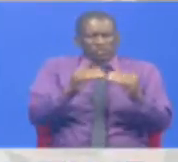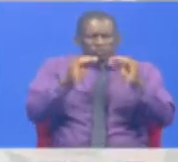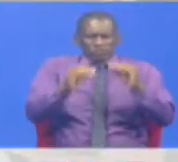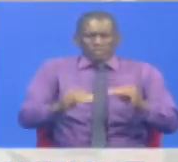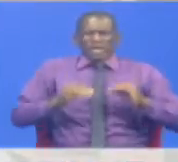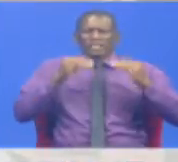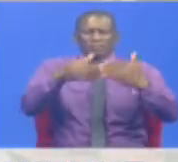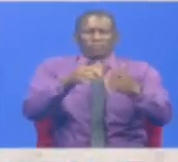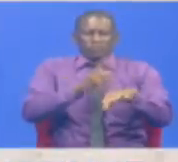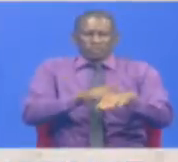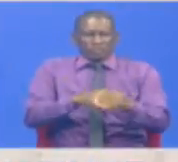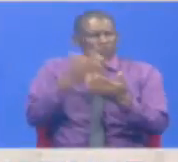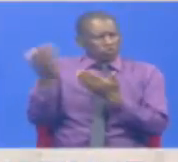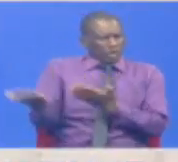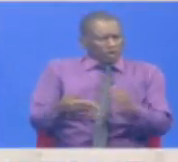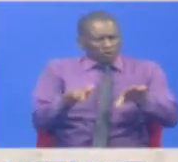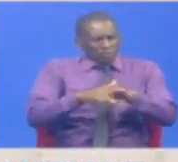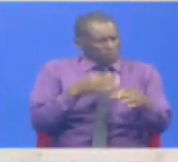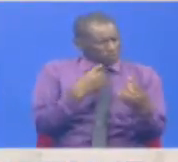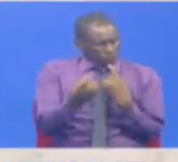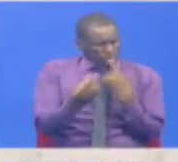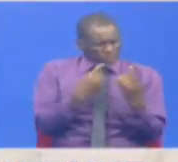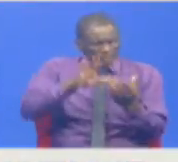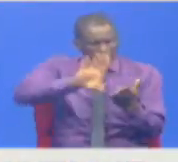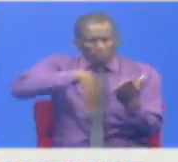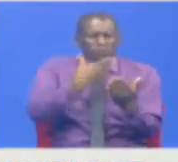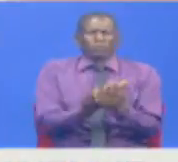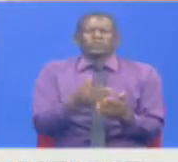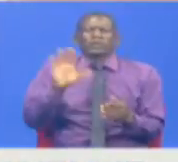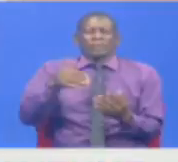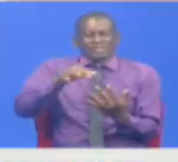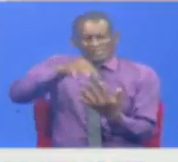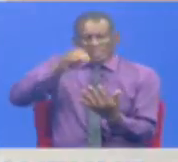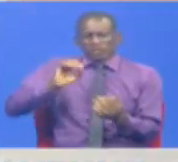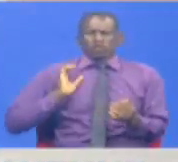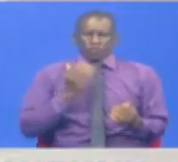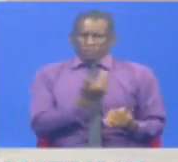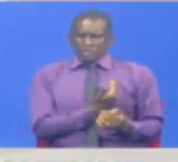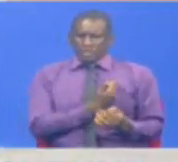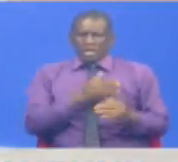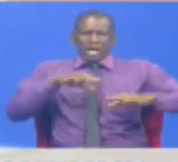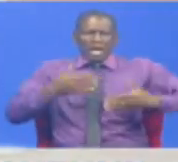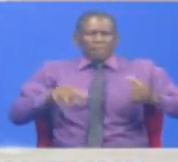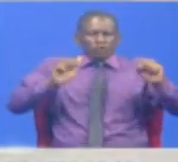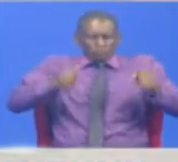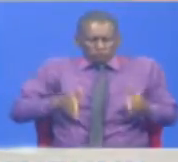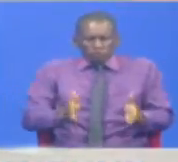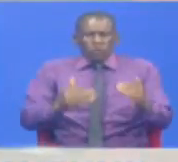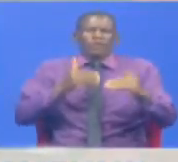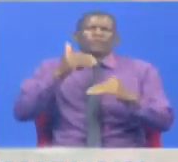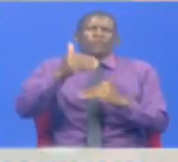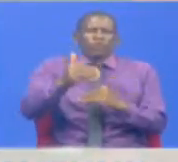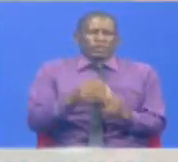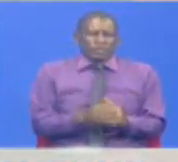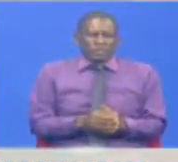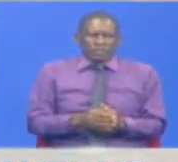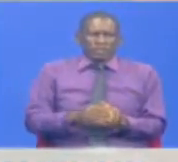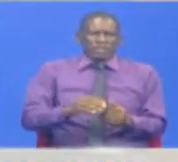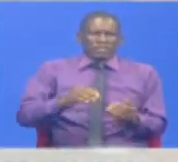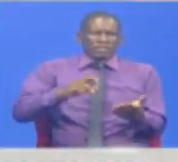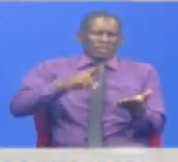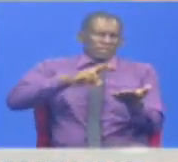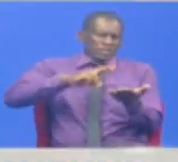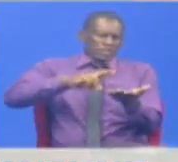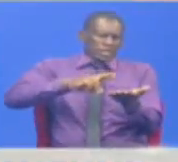to allow members to deliberate on proposals by the select committee on a possible way forward. The revenue